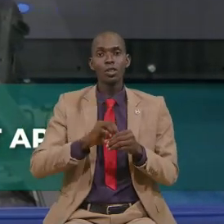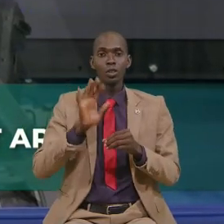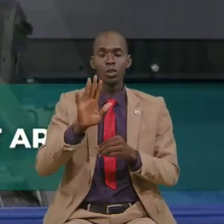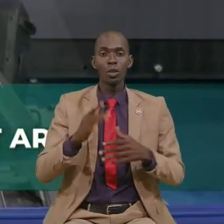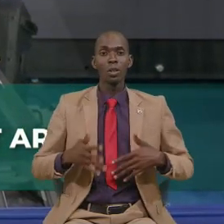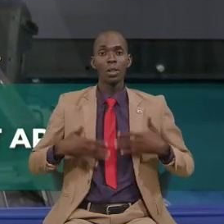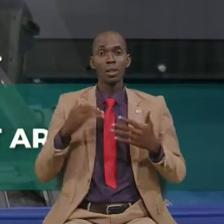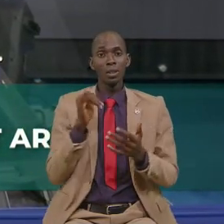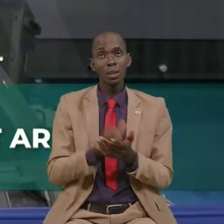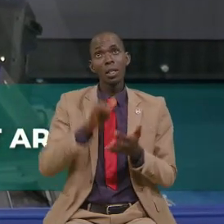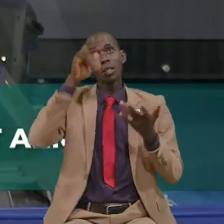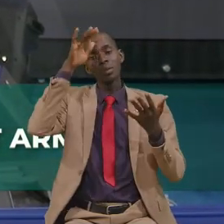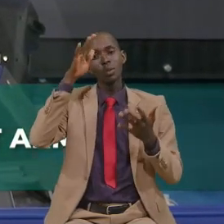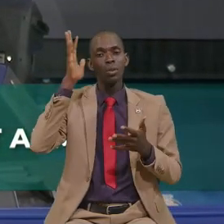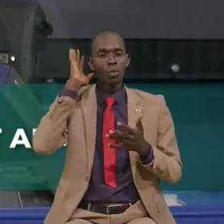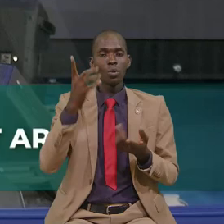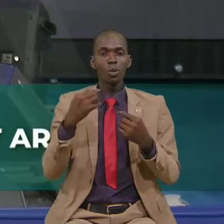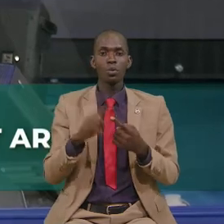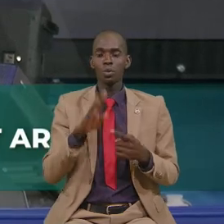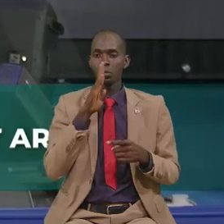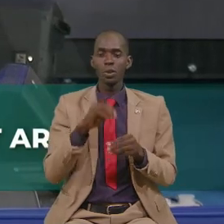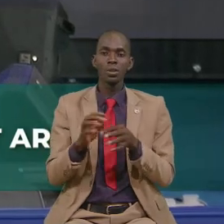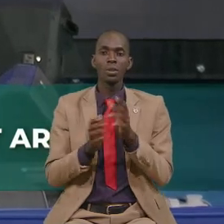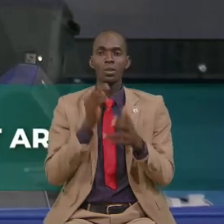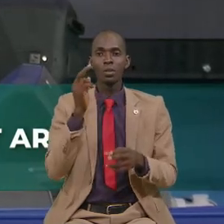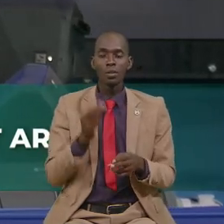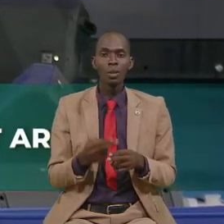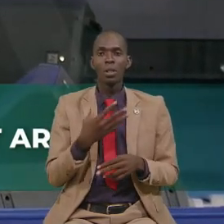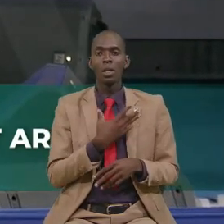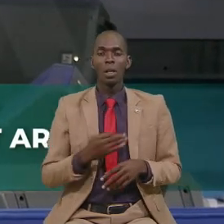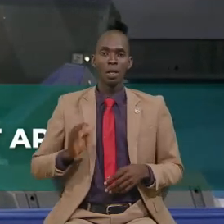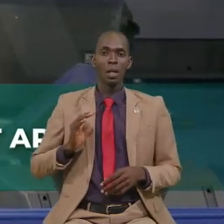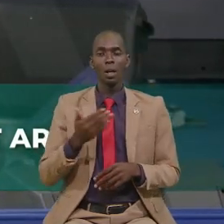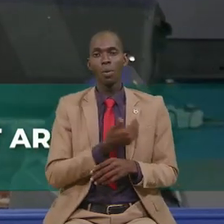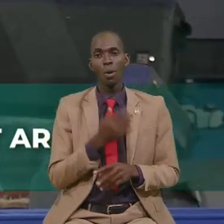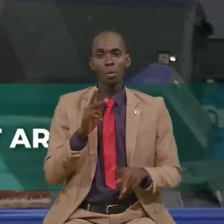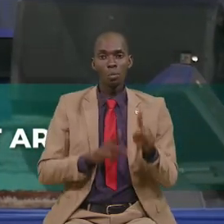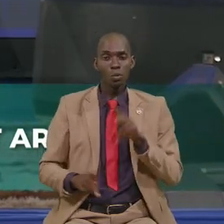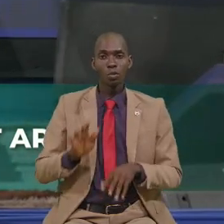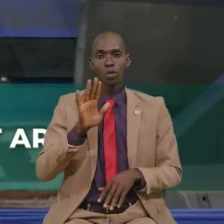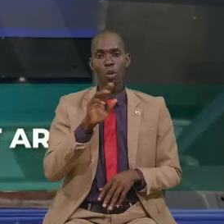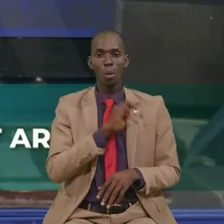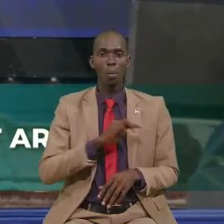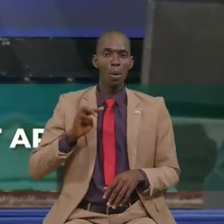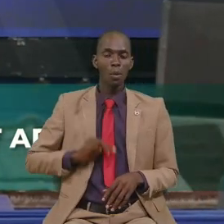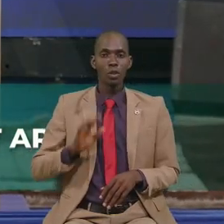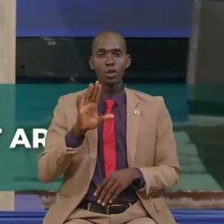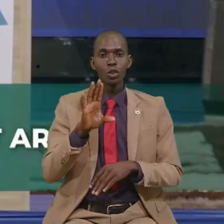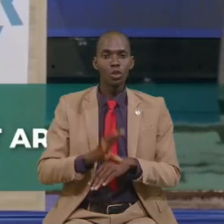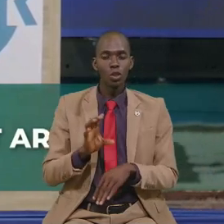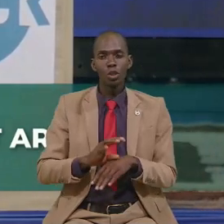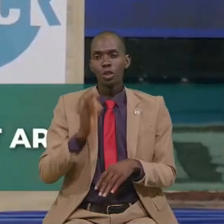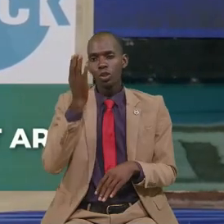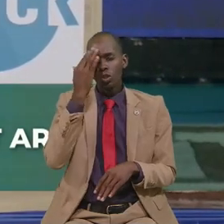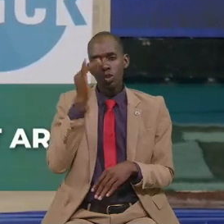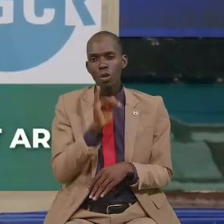That expectation will be fulfilled. And our people, your members, your church, knowing that